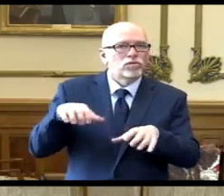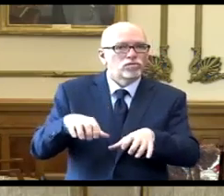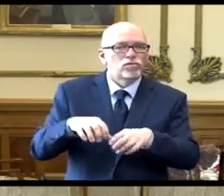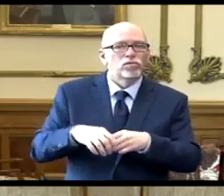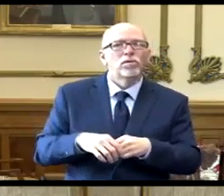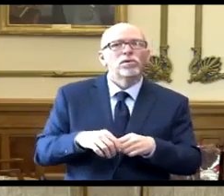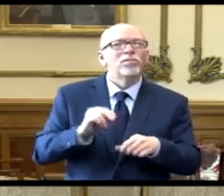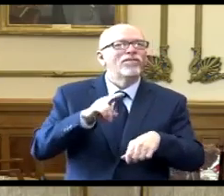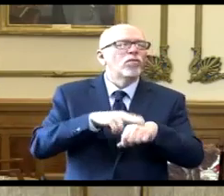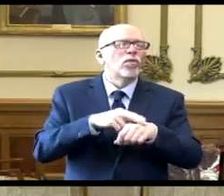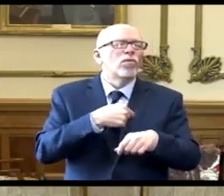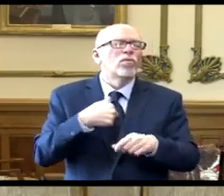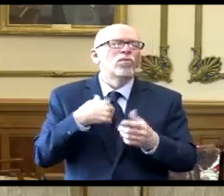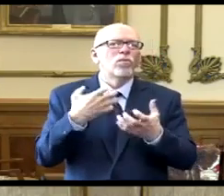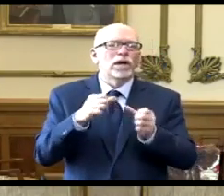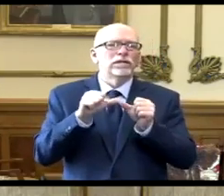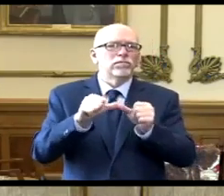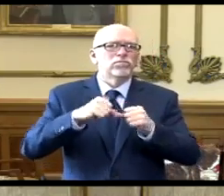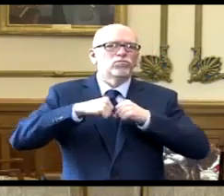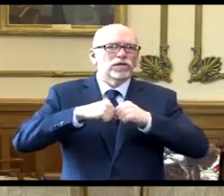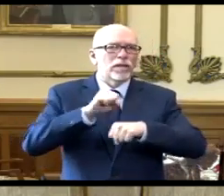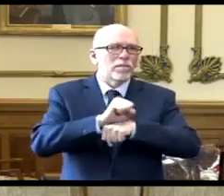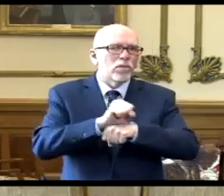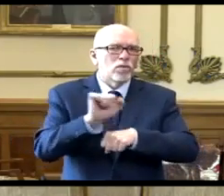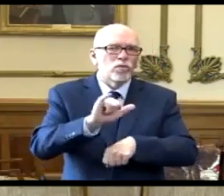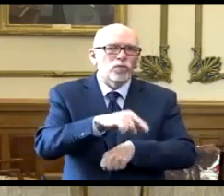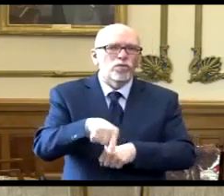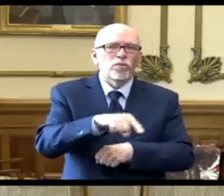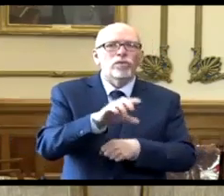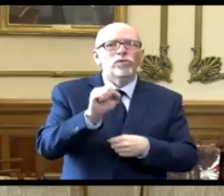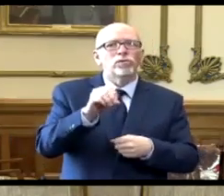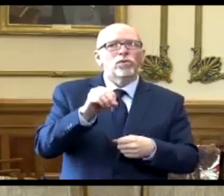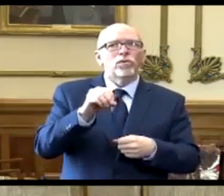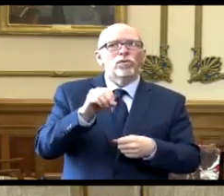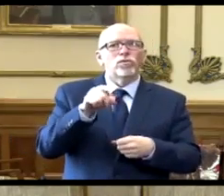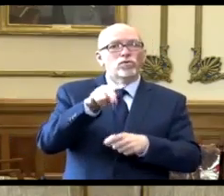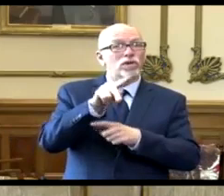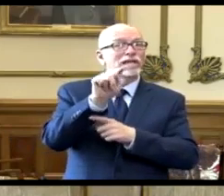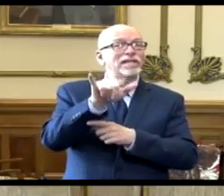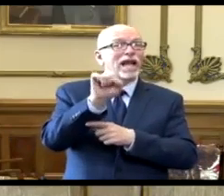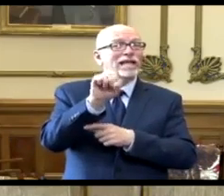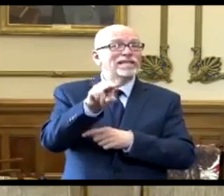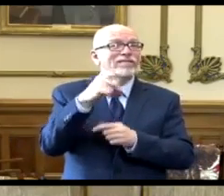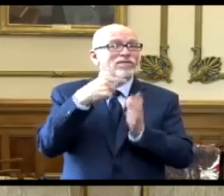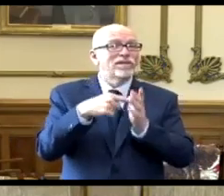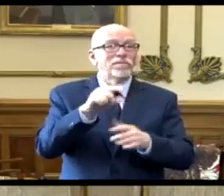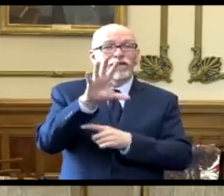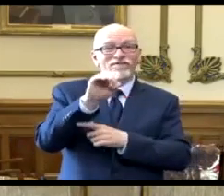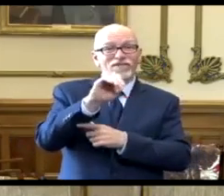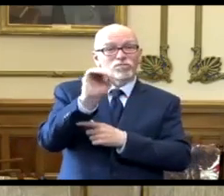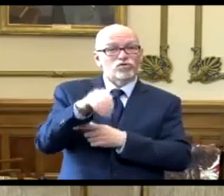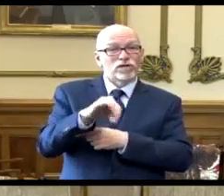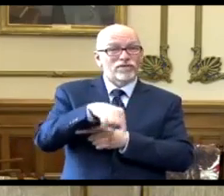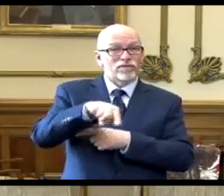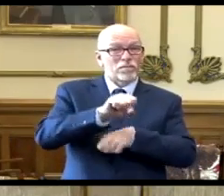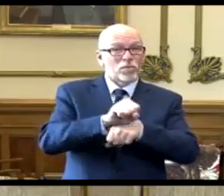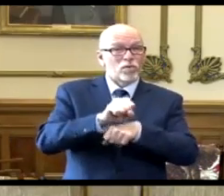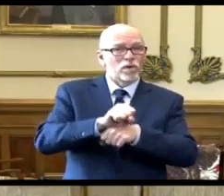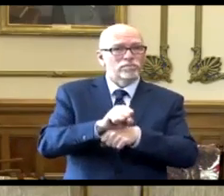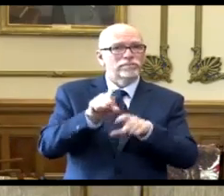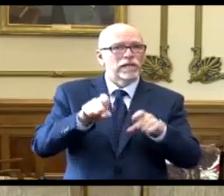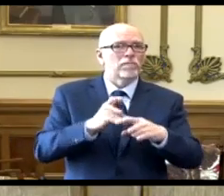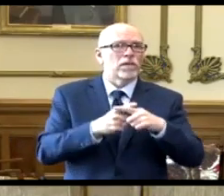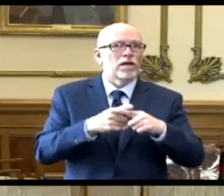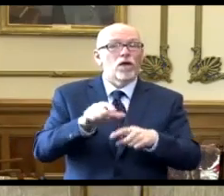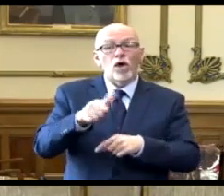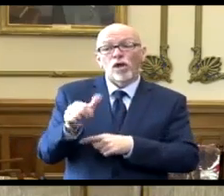But of course, we want to continue to protect employees. So if you look at even Tyson, you know, 50% of employees were positive up there, but